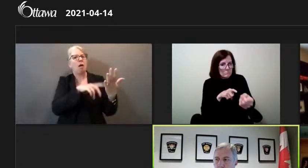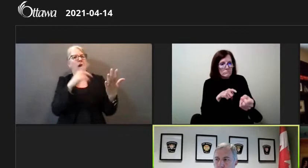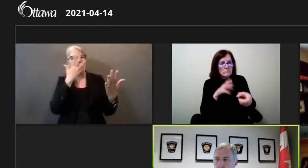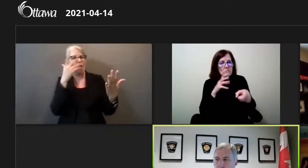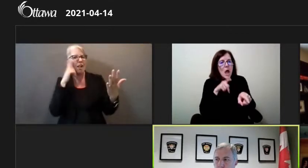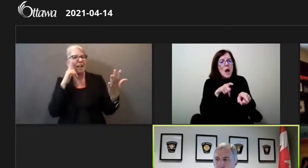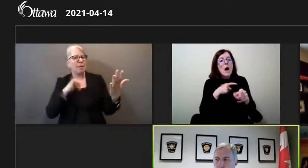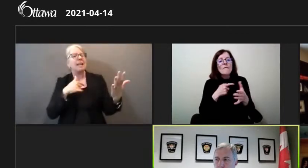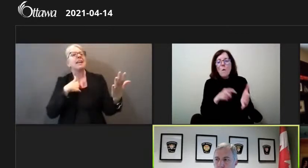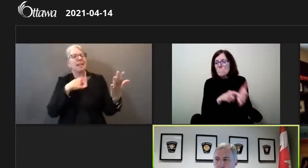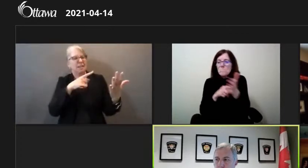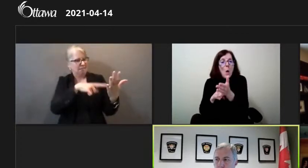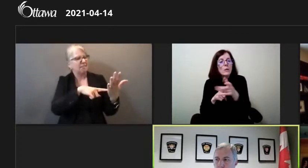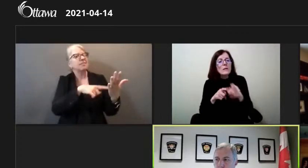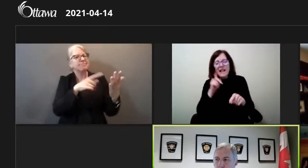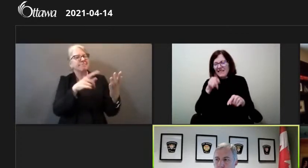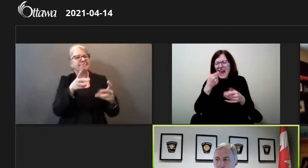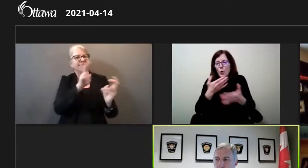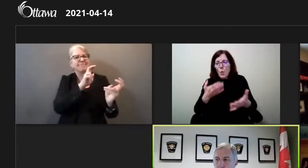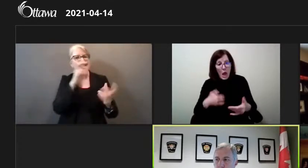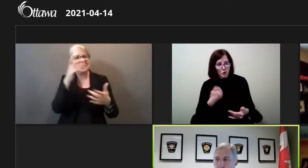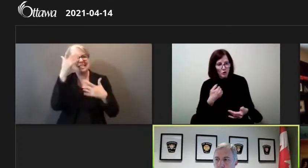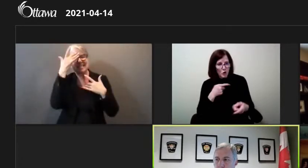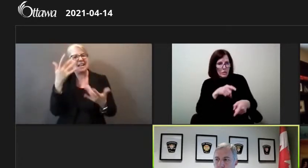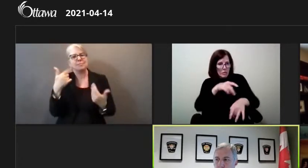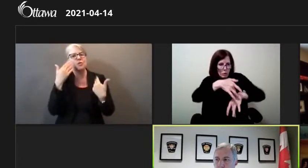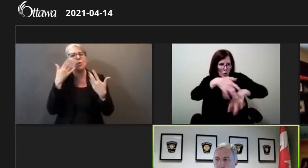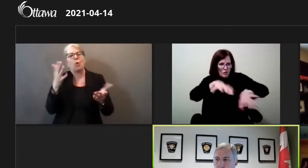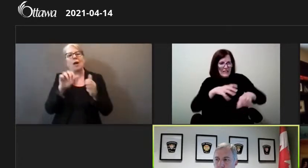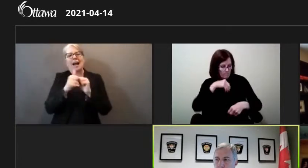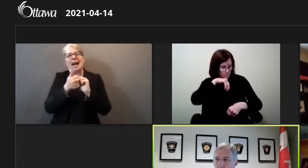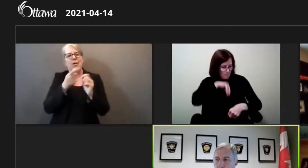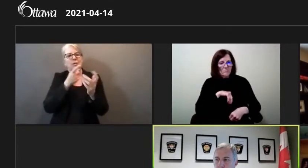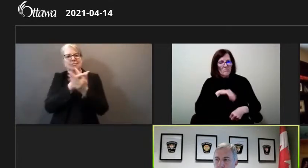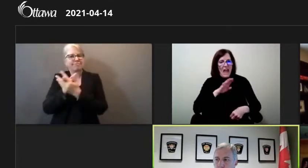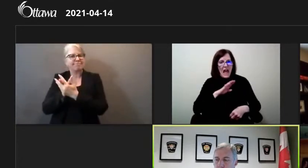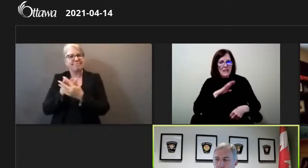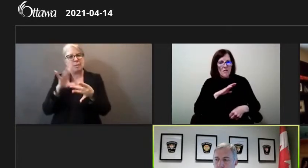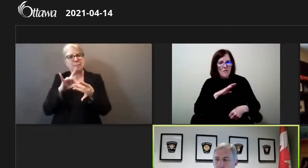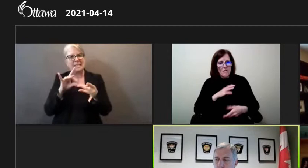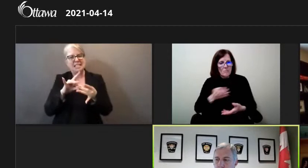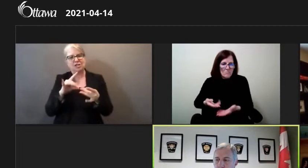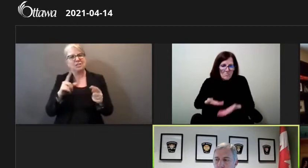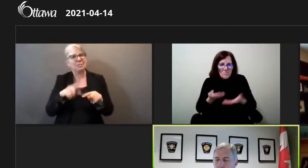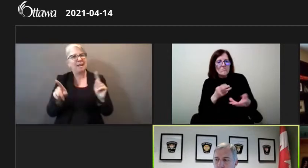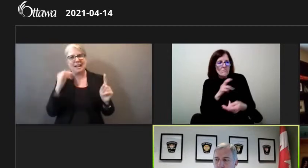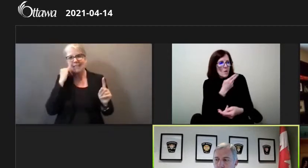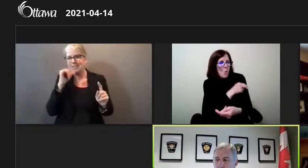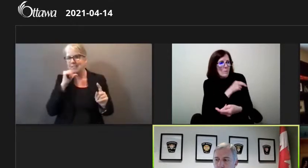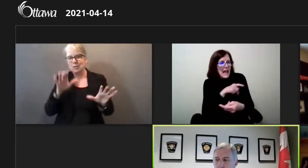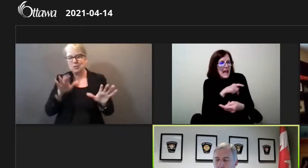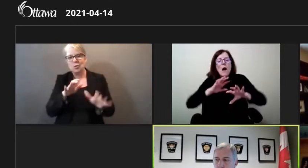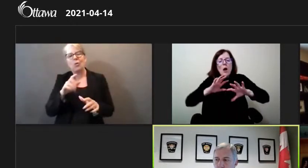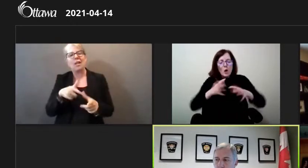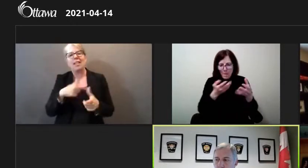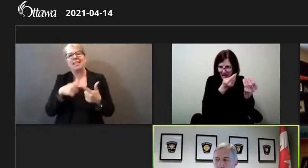it's going to do what's going to take to get the message through, but if we don't, we're going to be back in